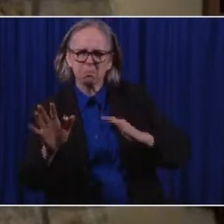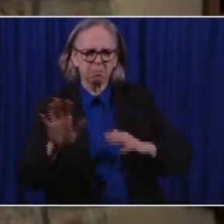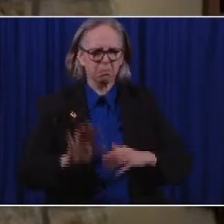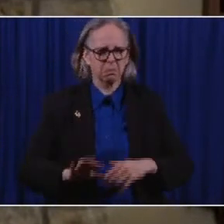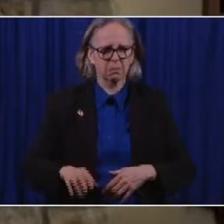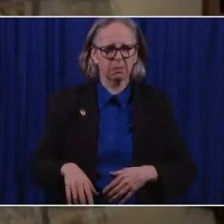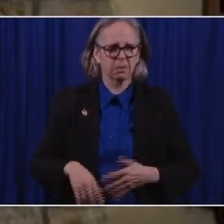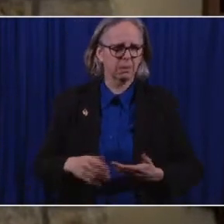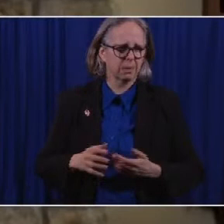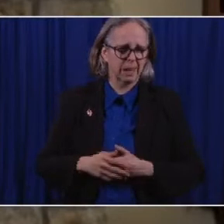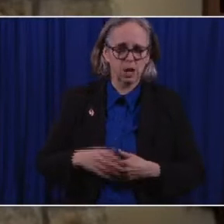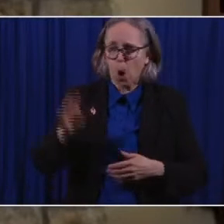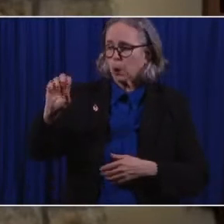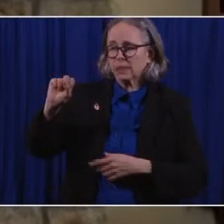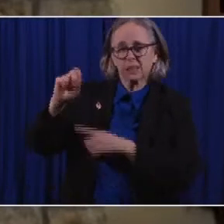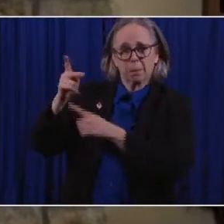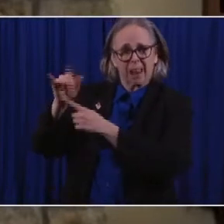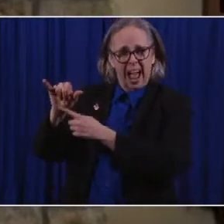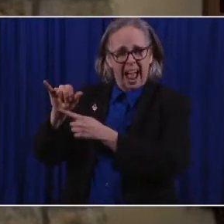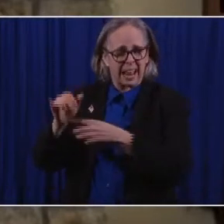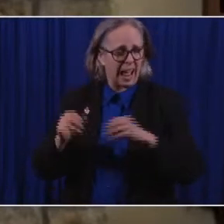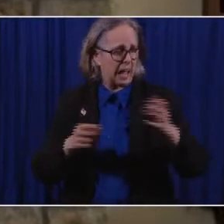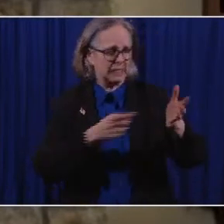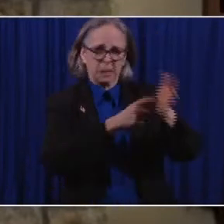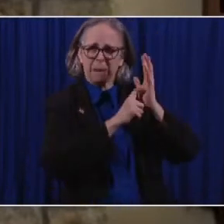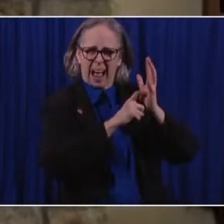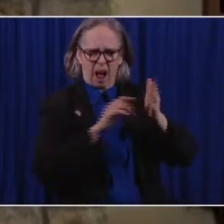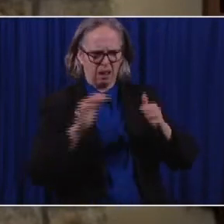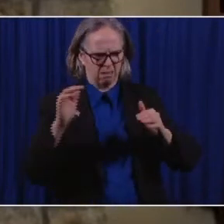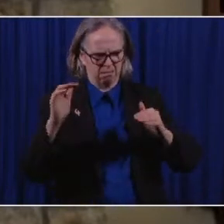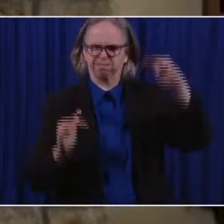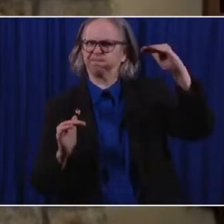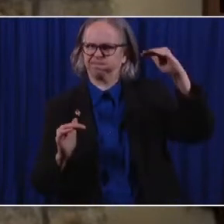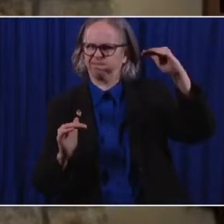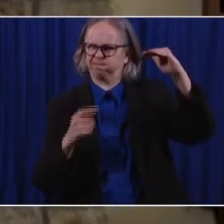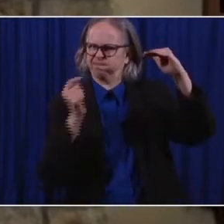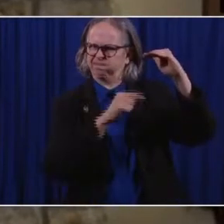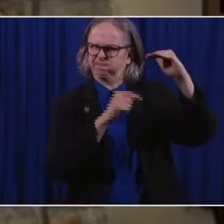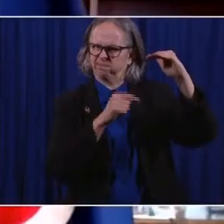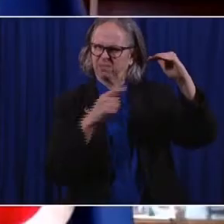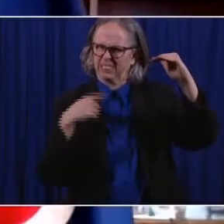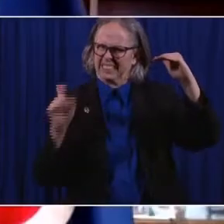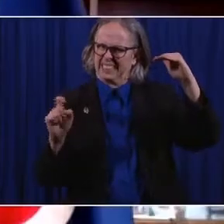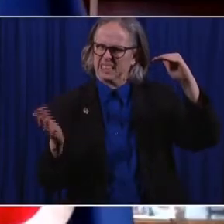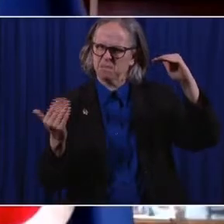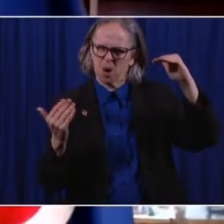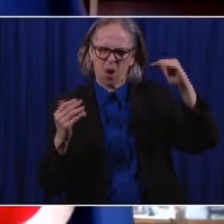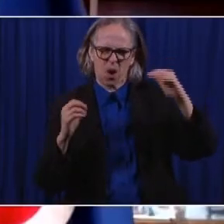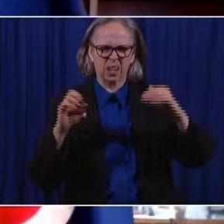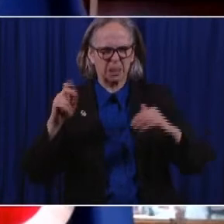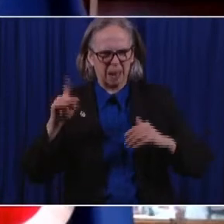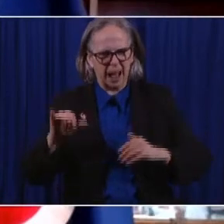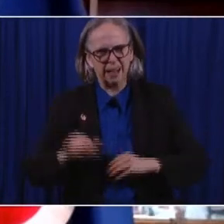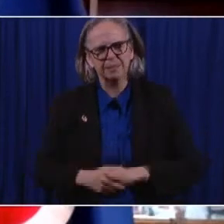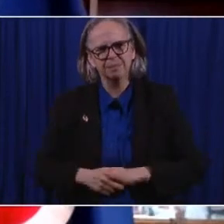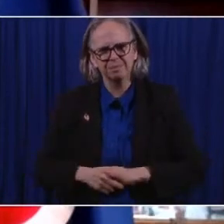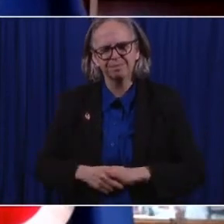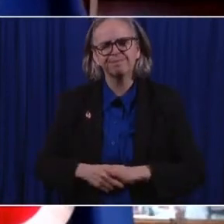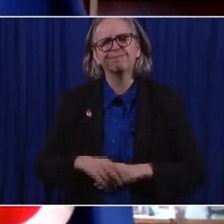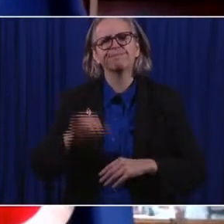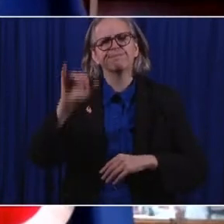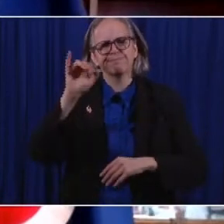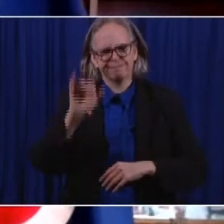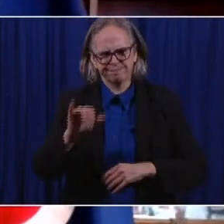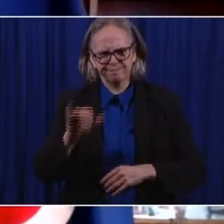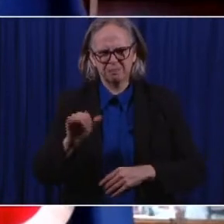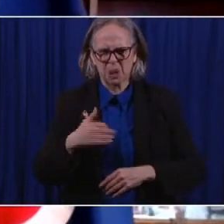demand. We think that this process should have plenty of people who are ready to get that